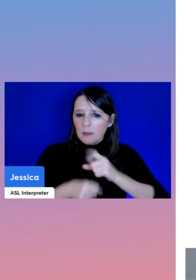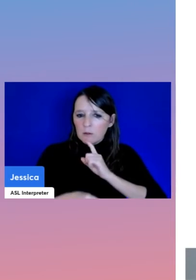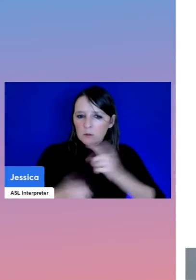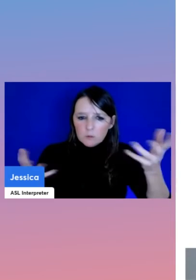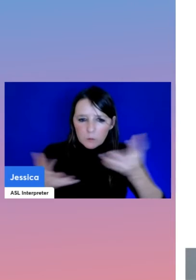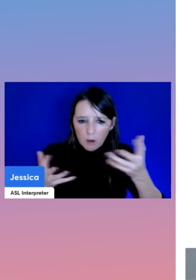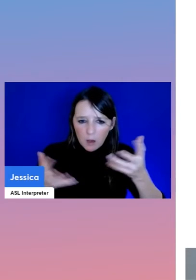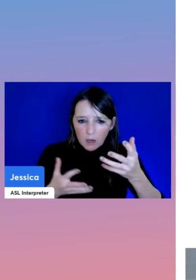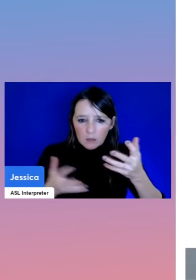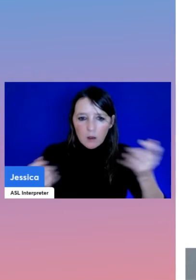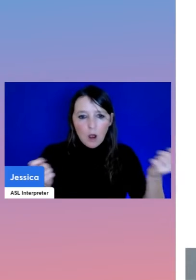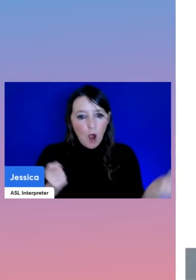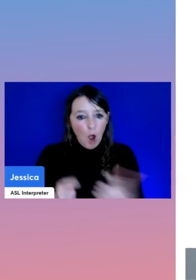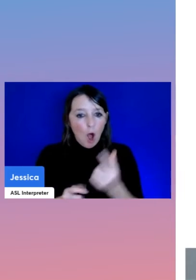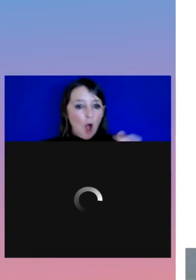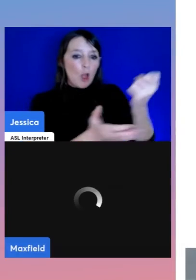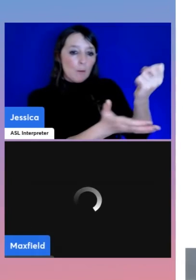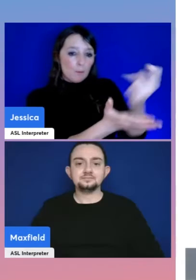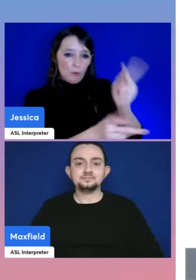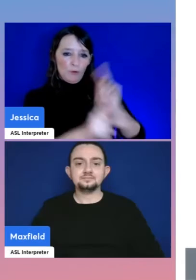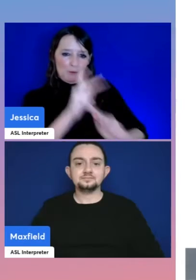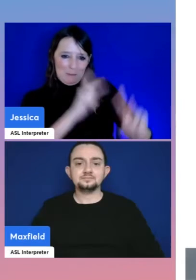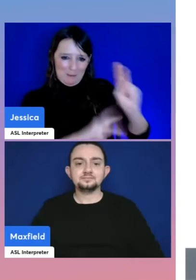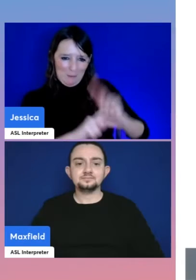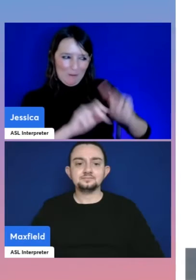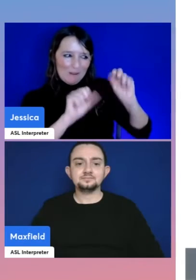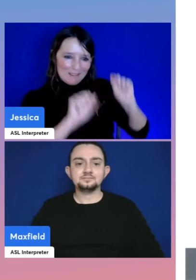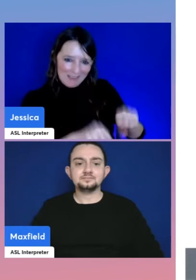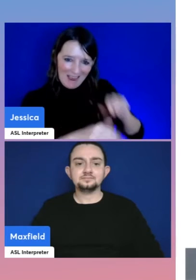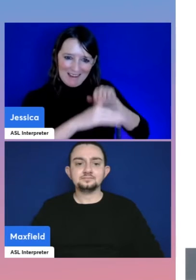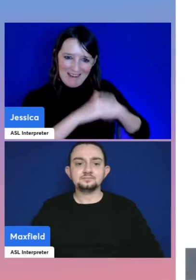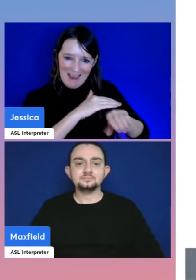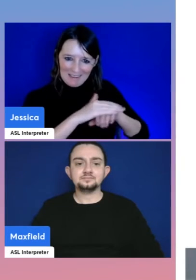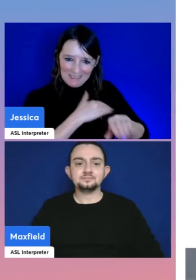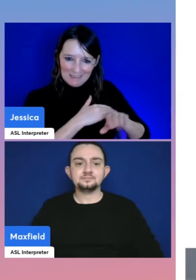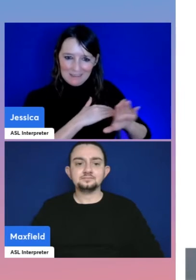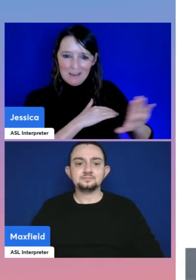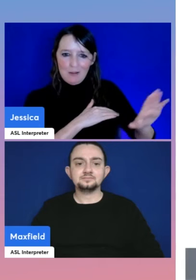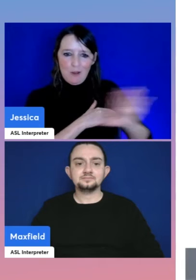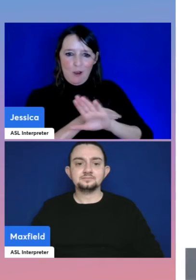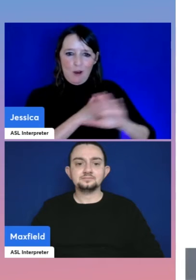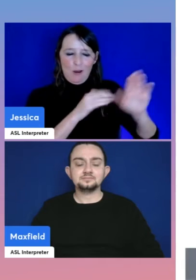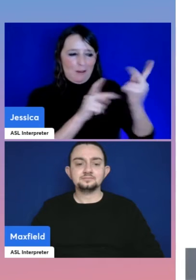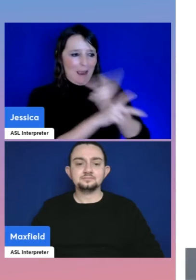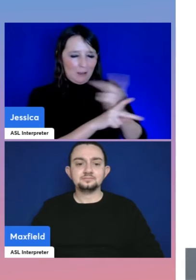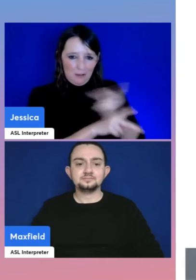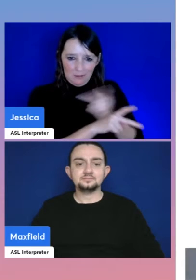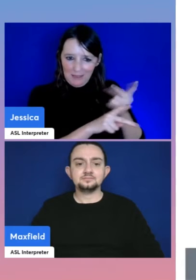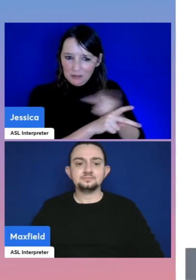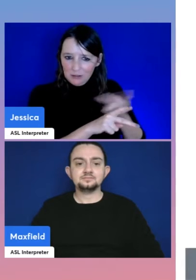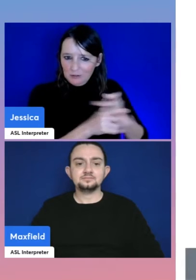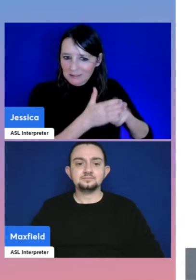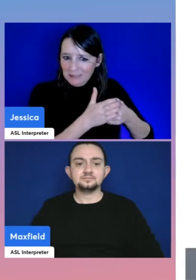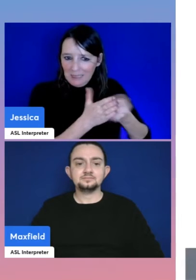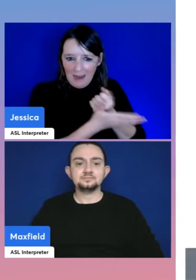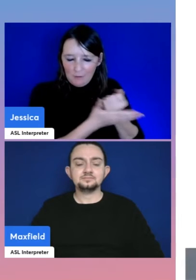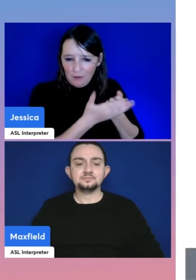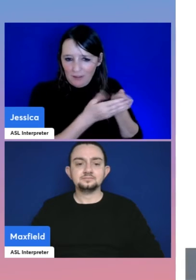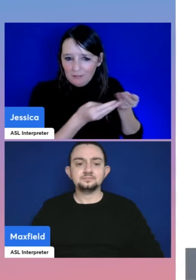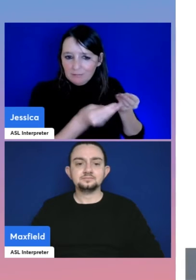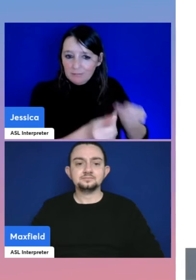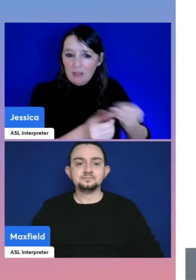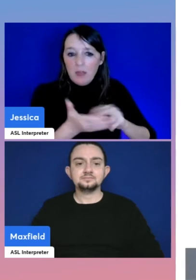authorized entities are able to access or perform operations on the key, thereby heightening